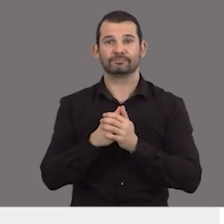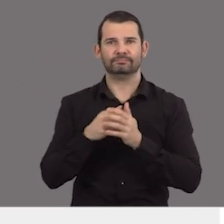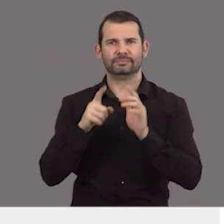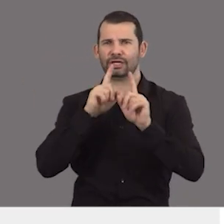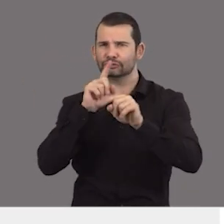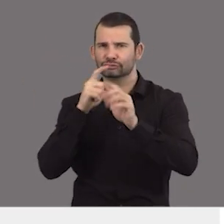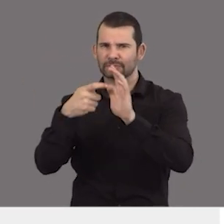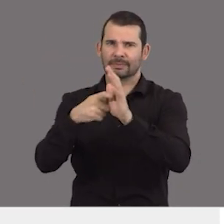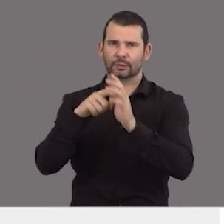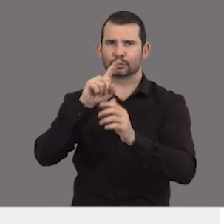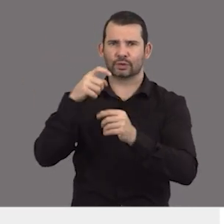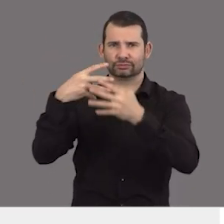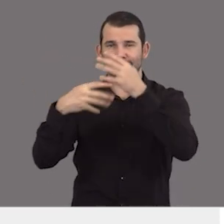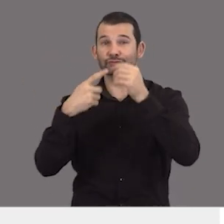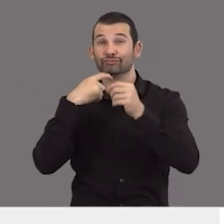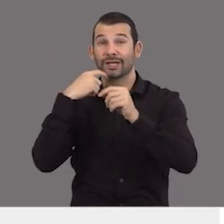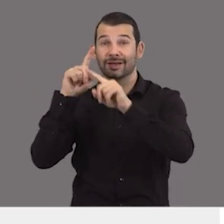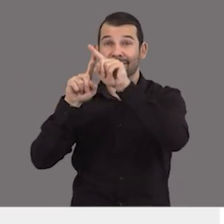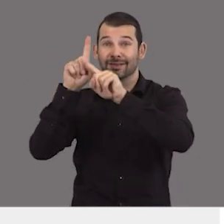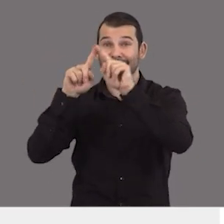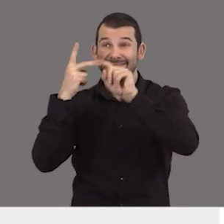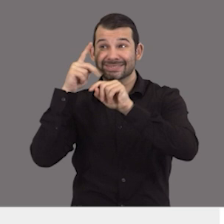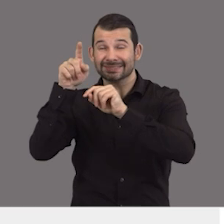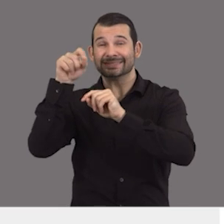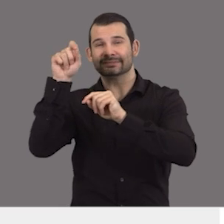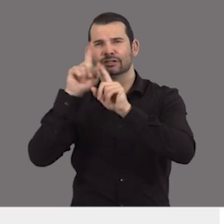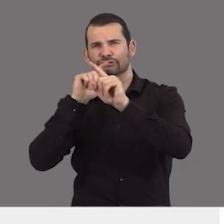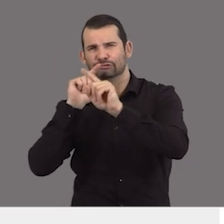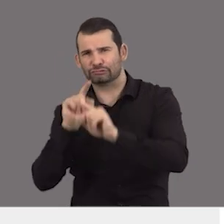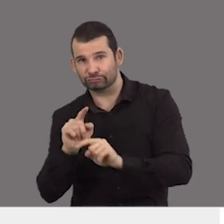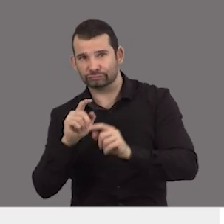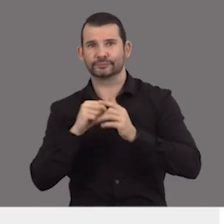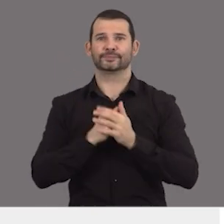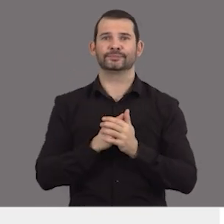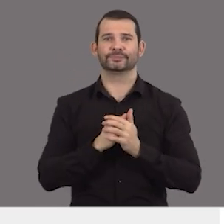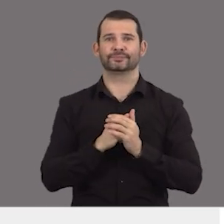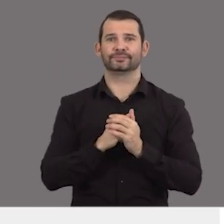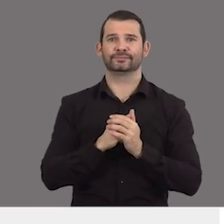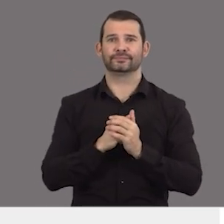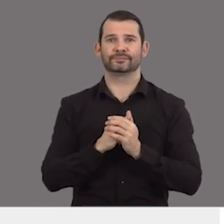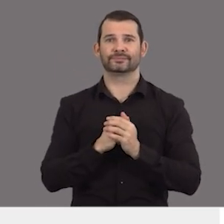Answer the mandatory questions marked by a red asterisk.